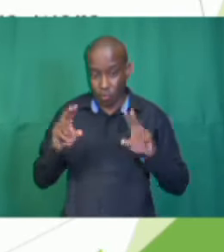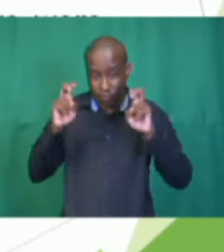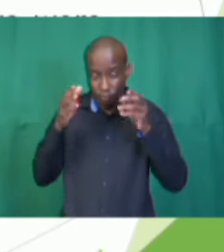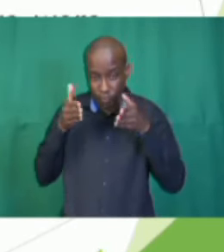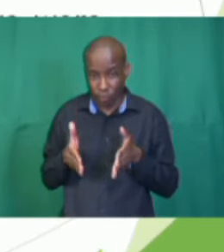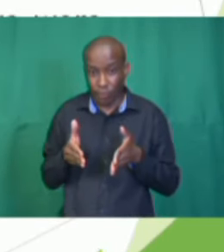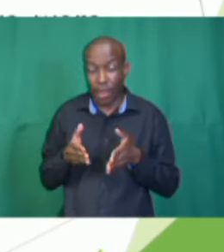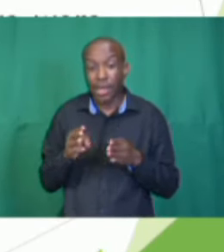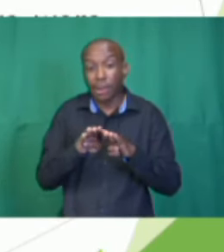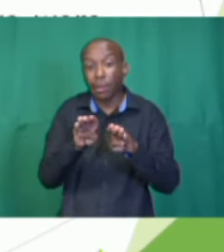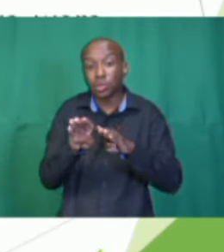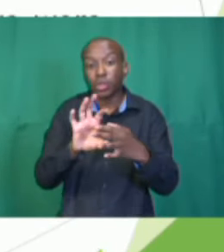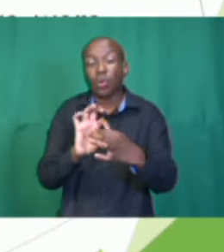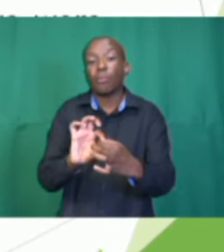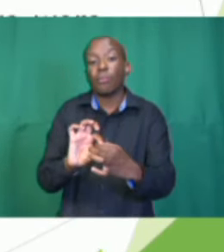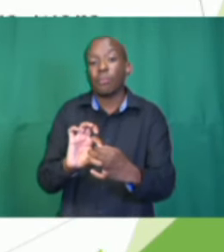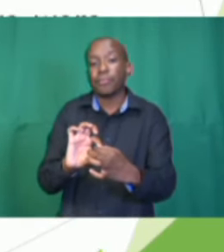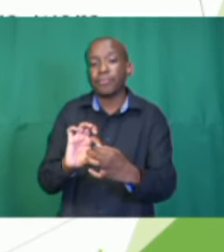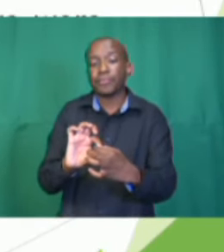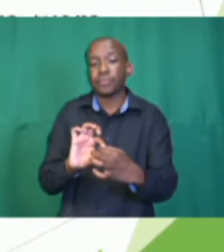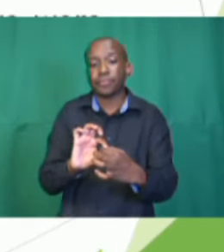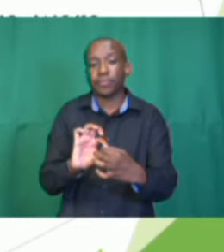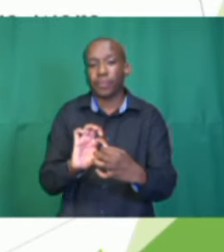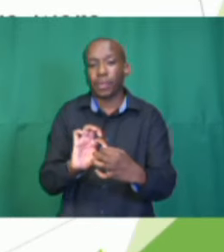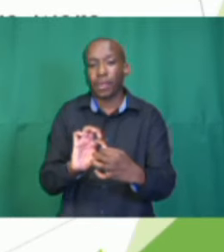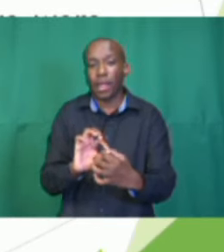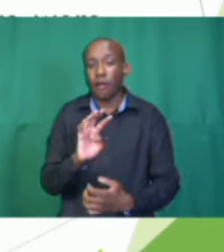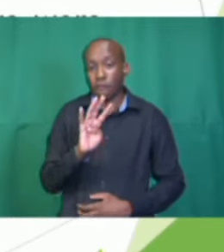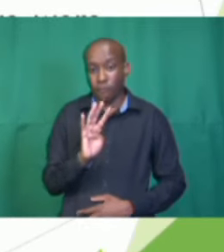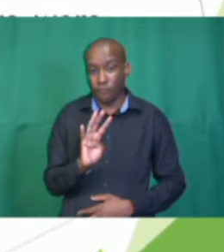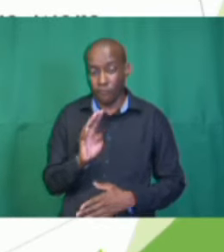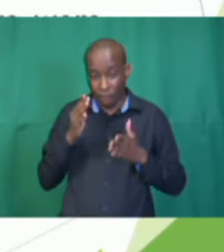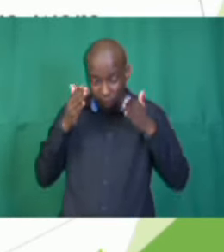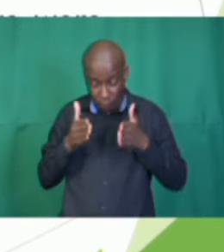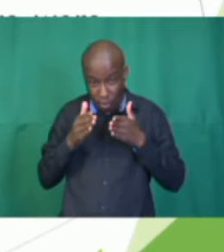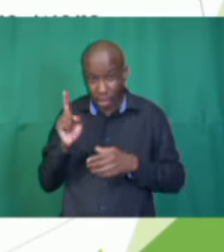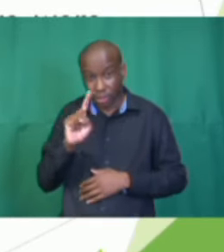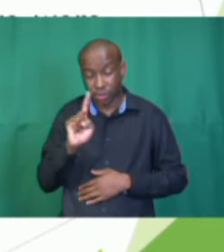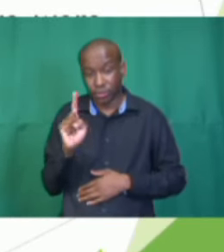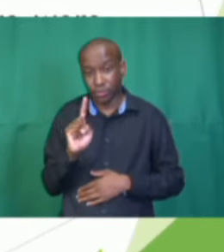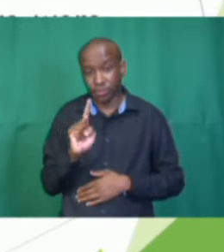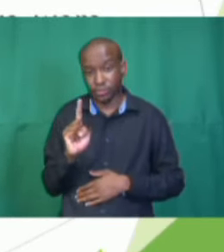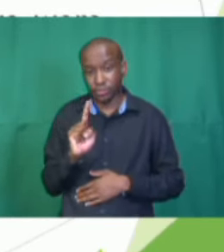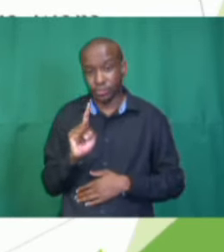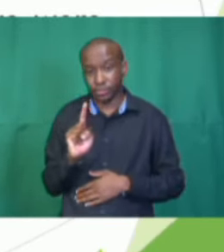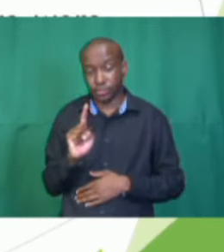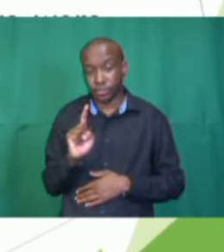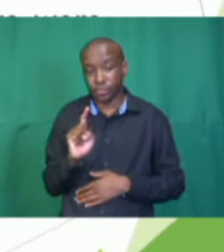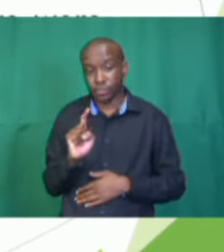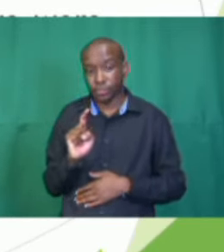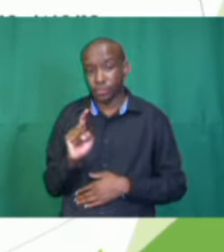my viewer at home, my lesson is focused on the practical aspect of what we